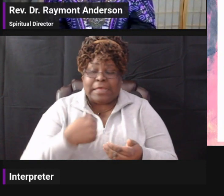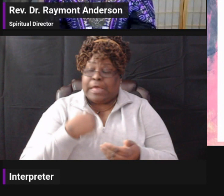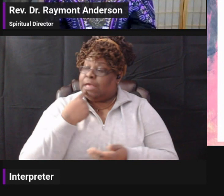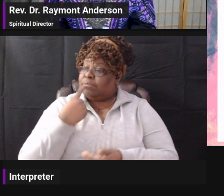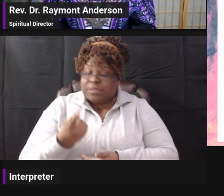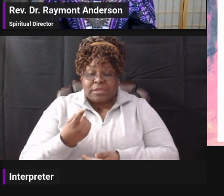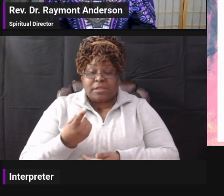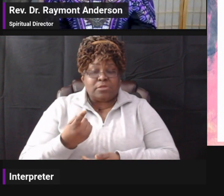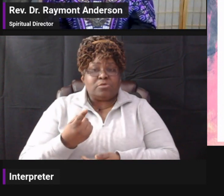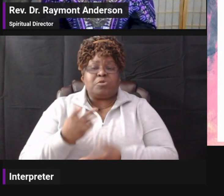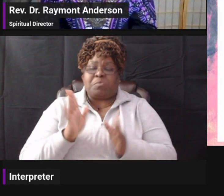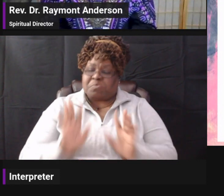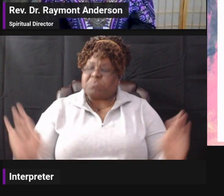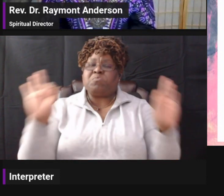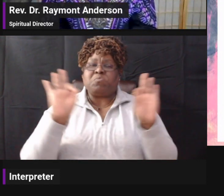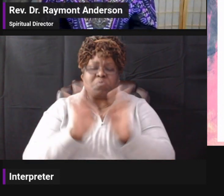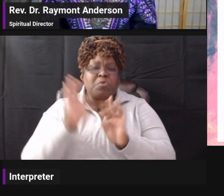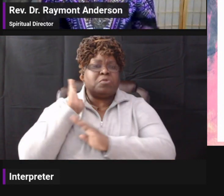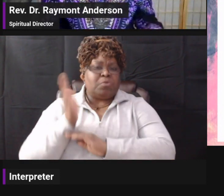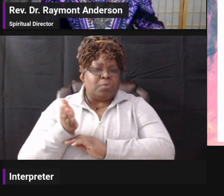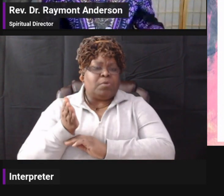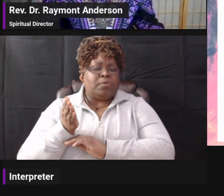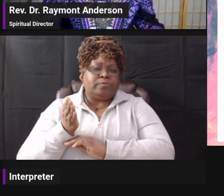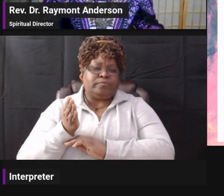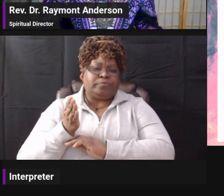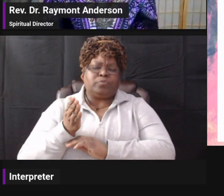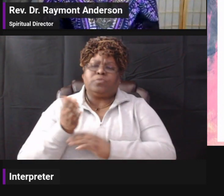easy. I'm telling you it's going to be worth it.